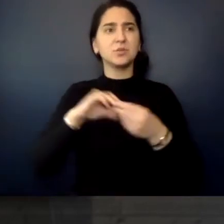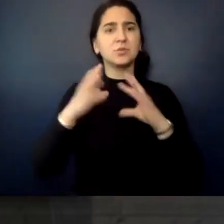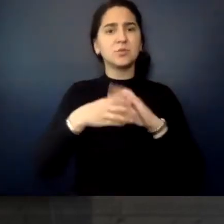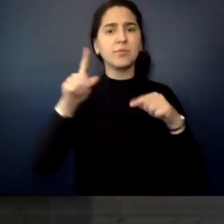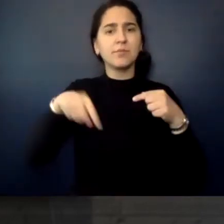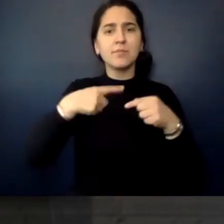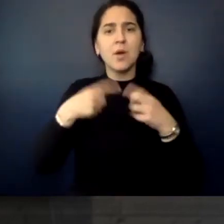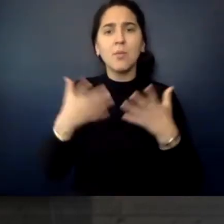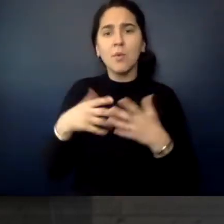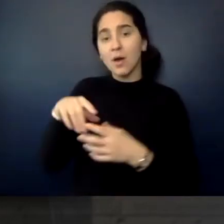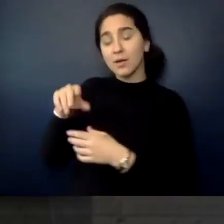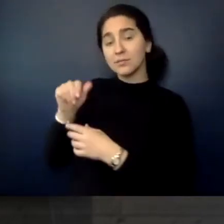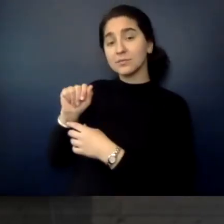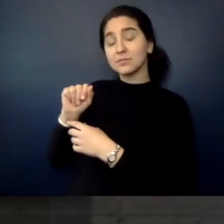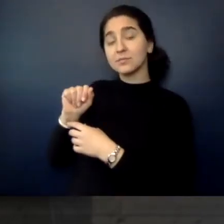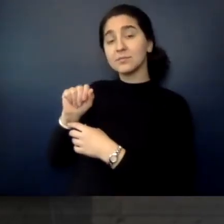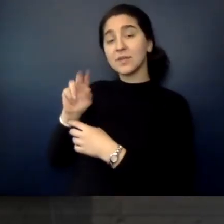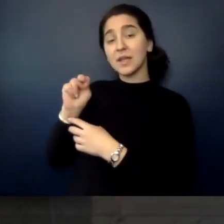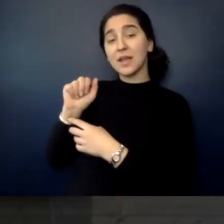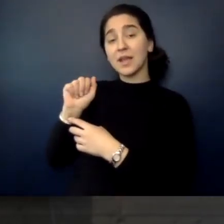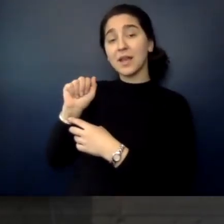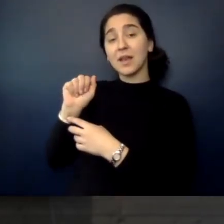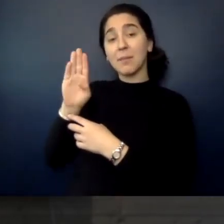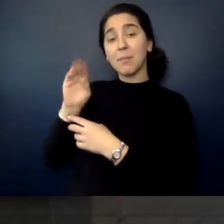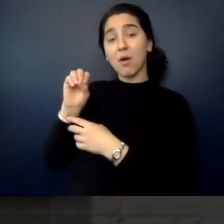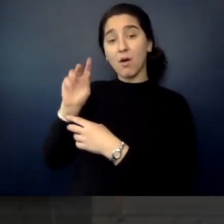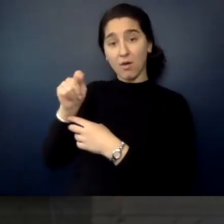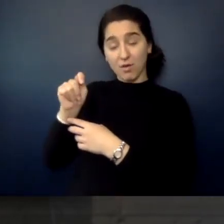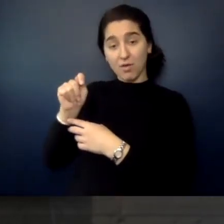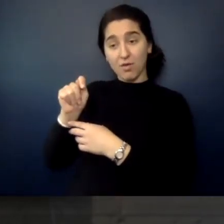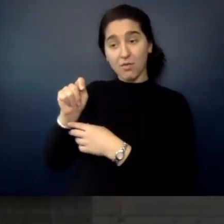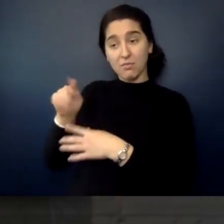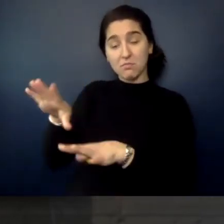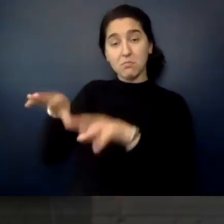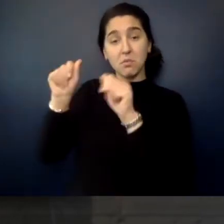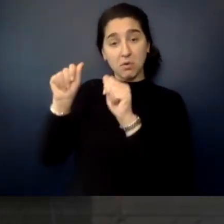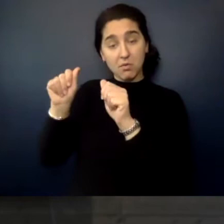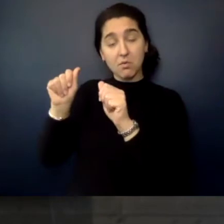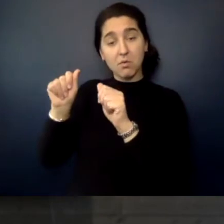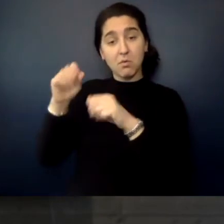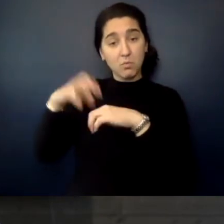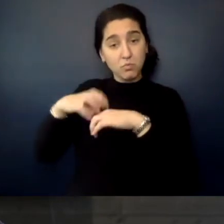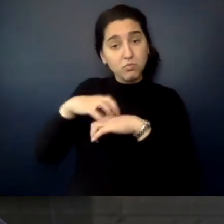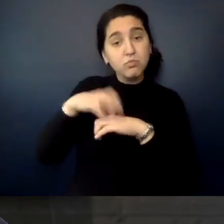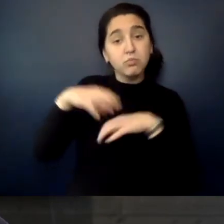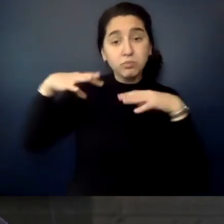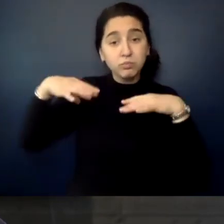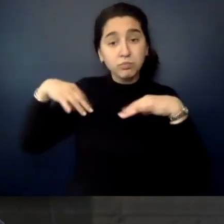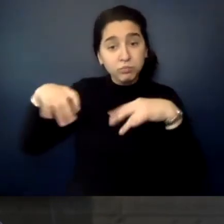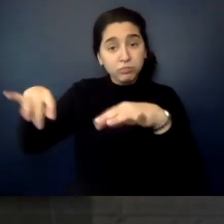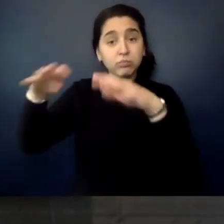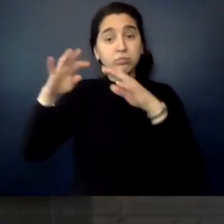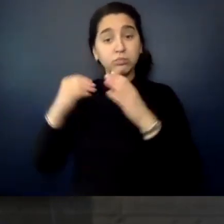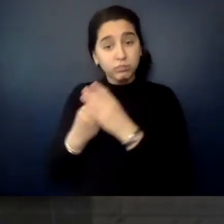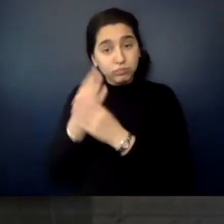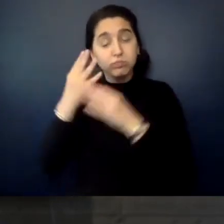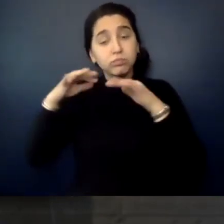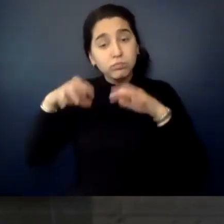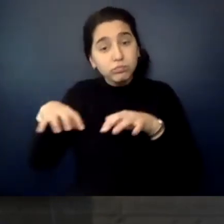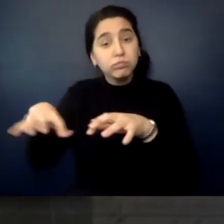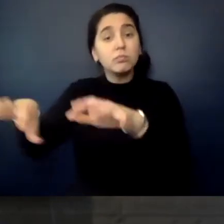And this is the story of Ahab, king of Samaria, who wanted to get his hands on that